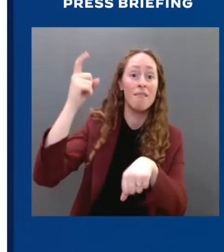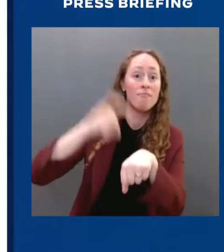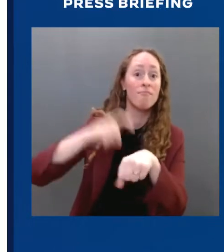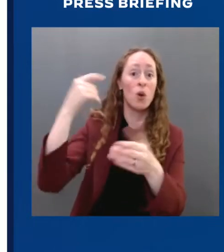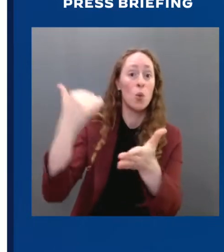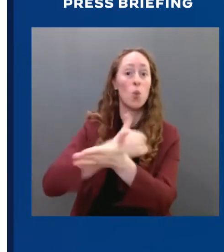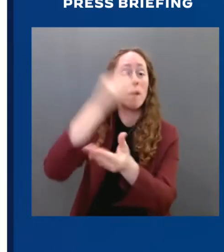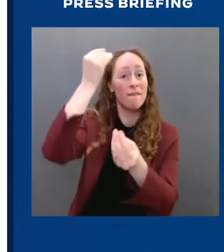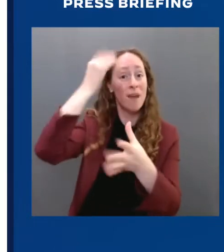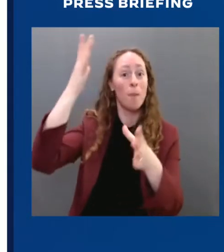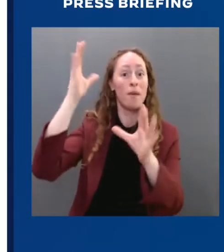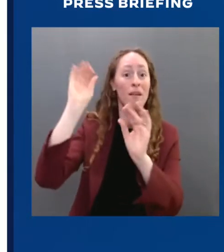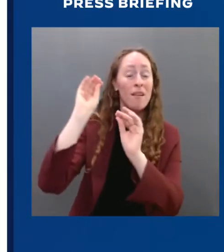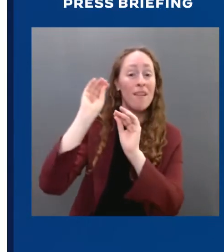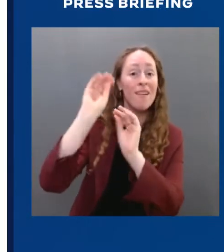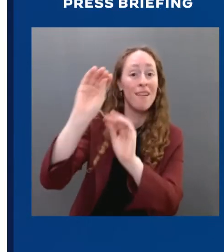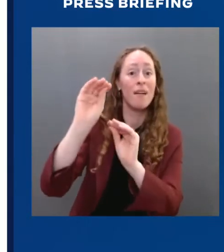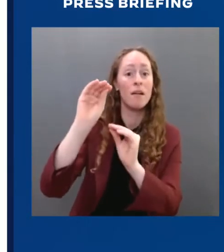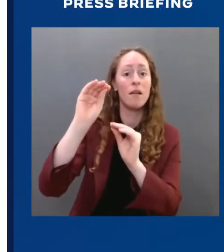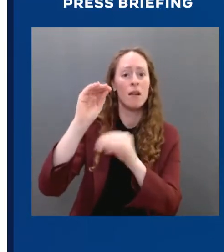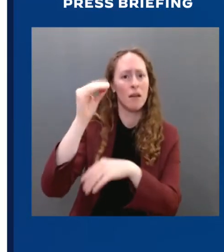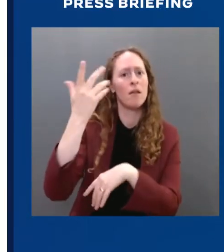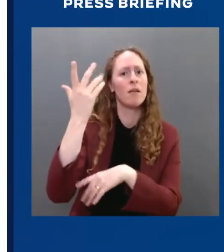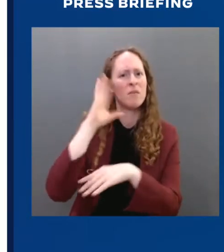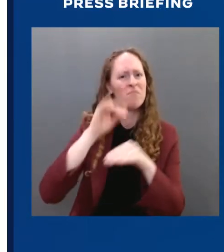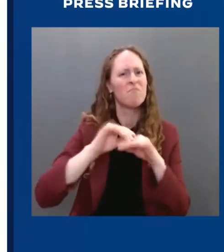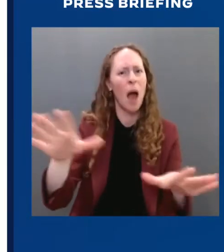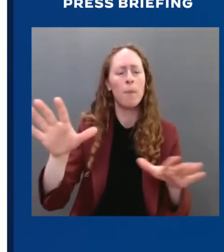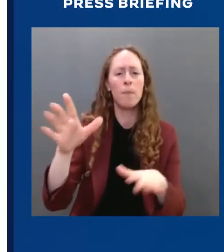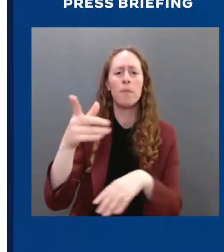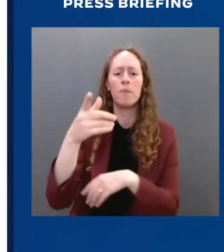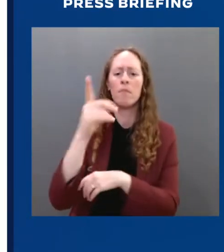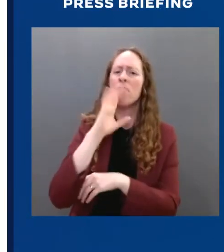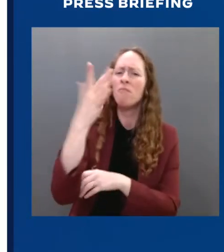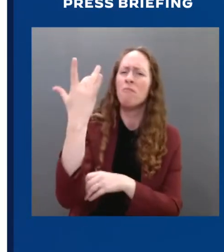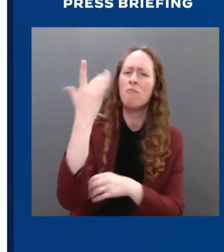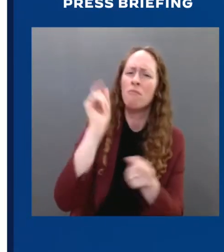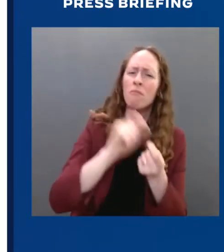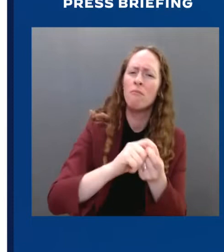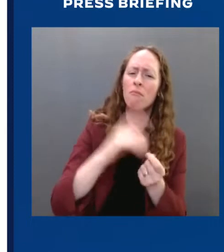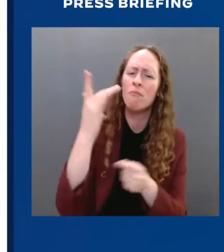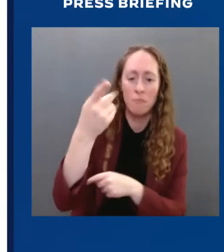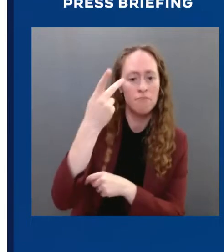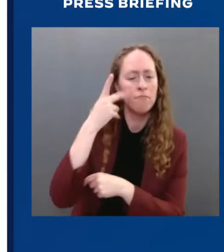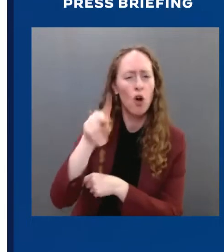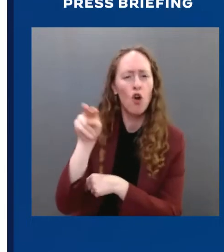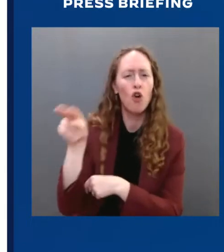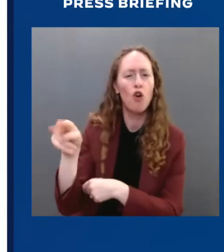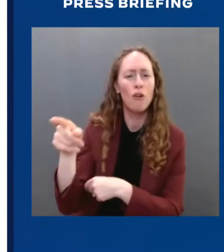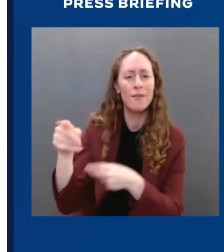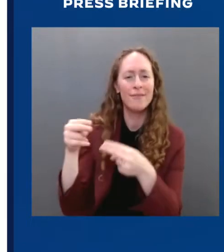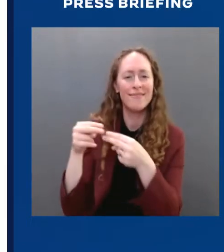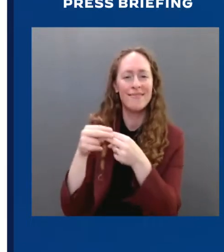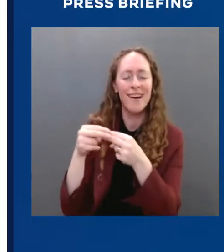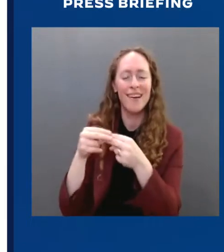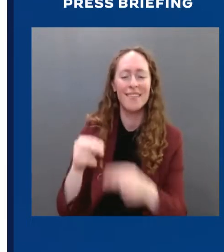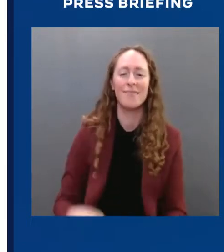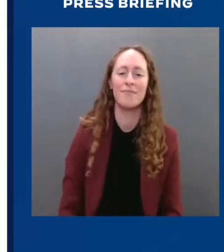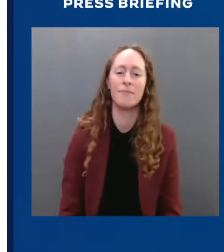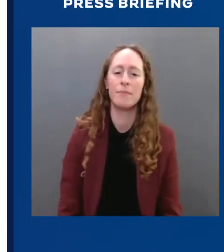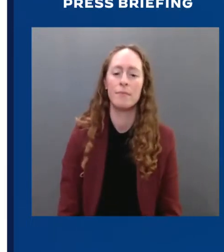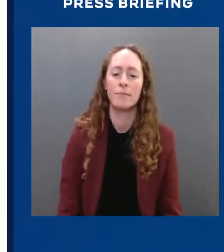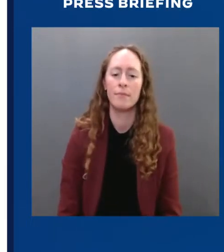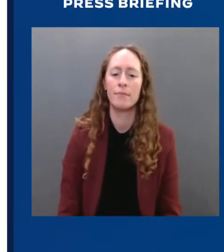slide. If you look here at this slide, there's increasing growth capacity of new variants, Alpha